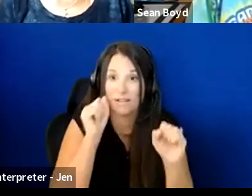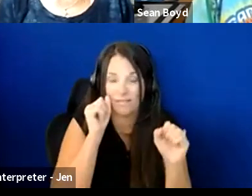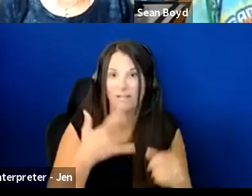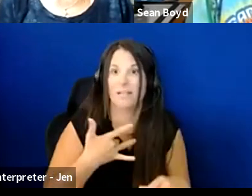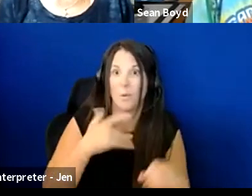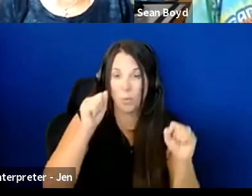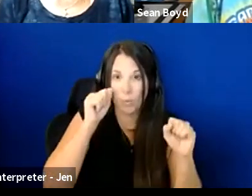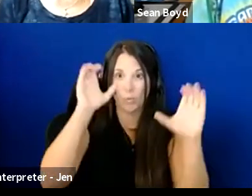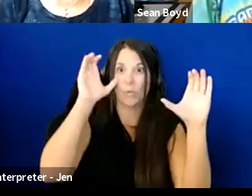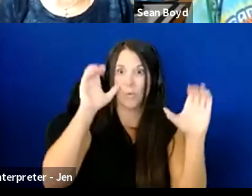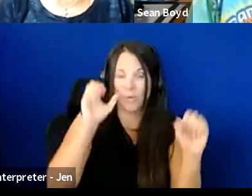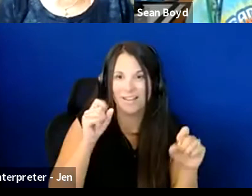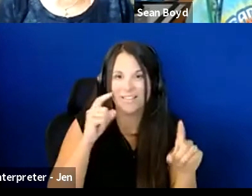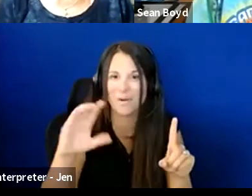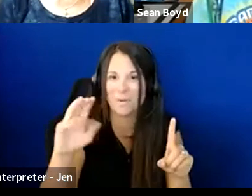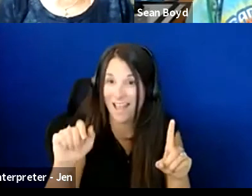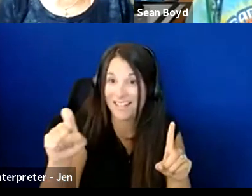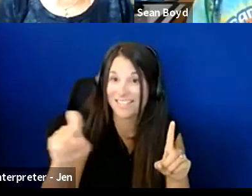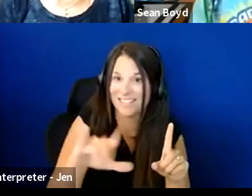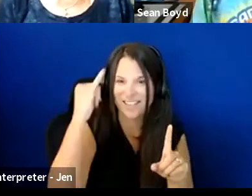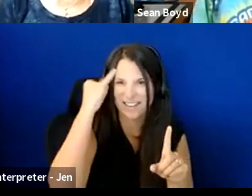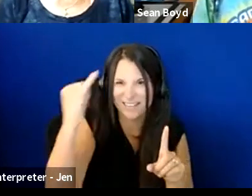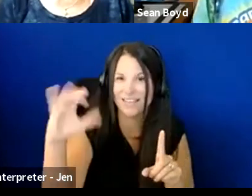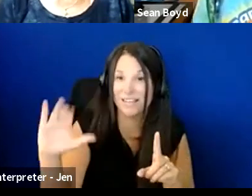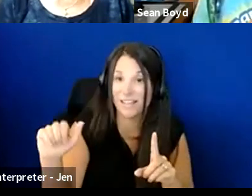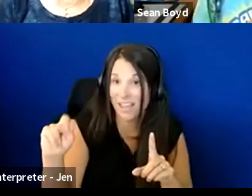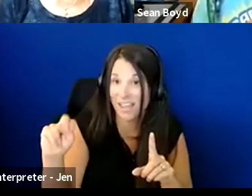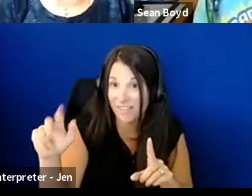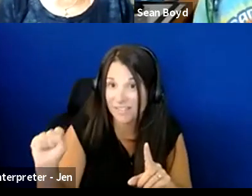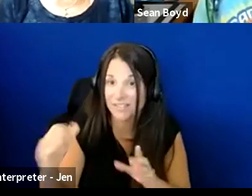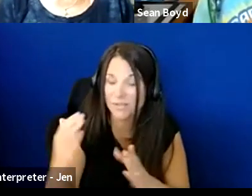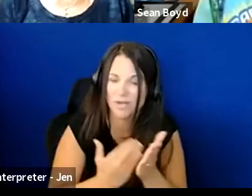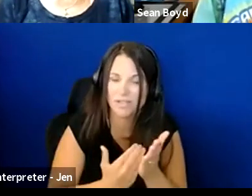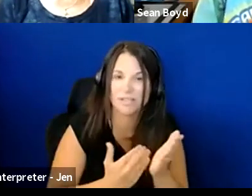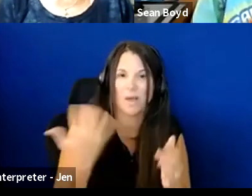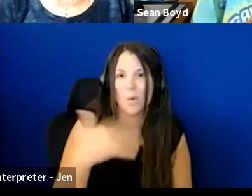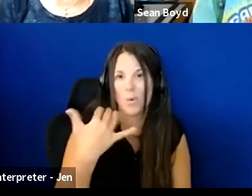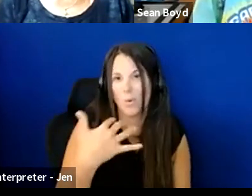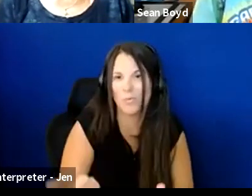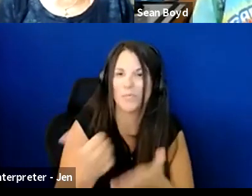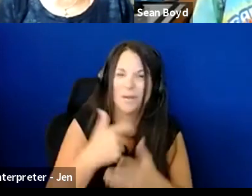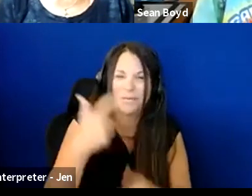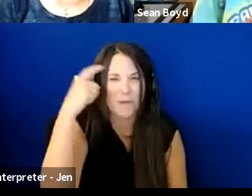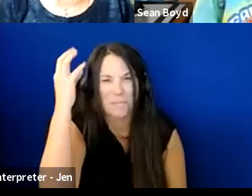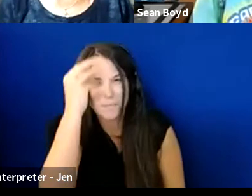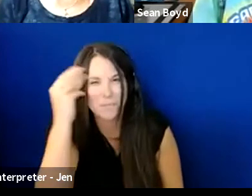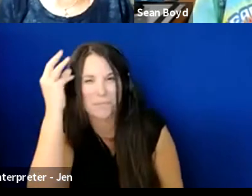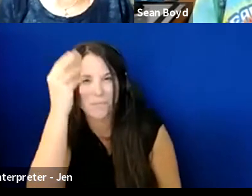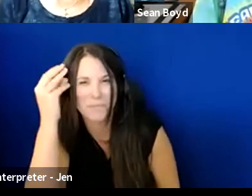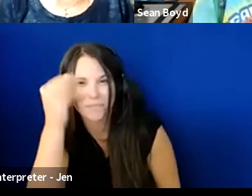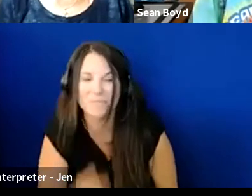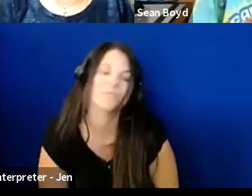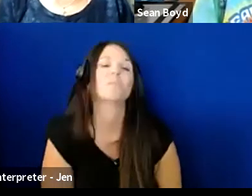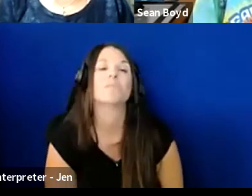saw Max's Canvas course, and my wheels started turning. So you'll learn